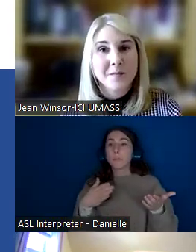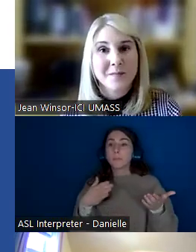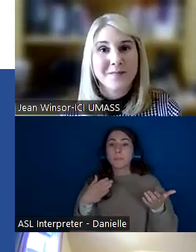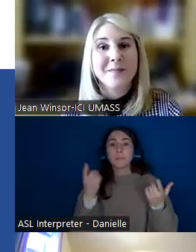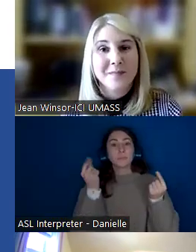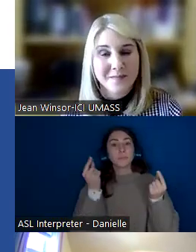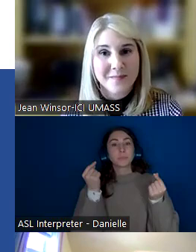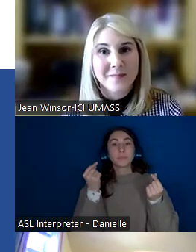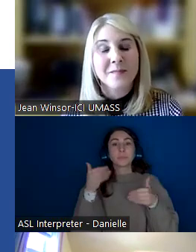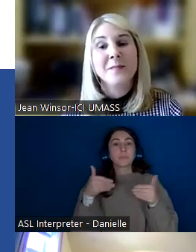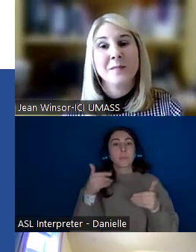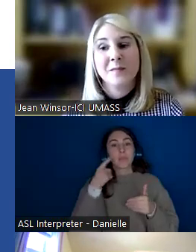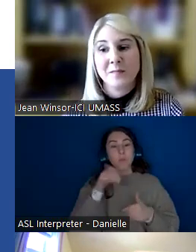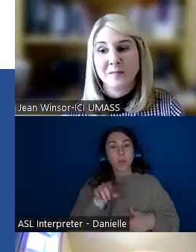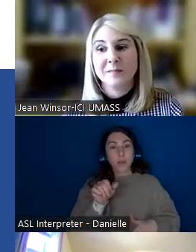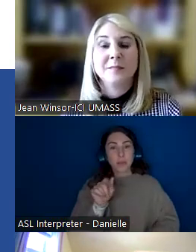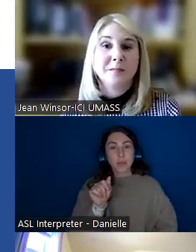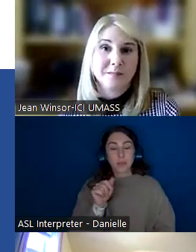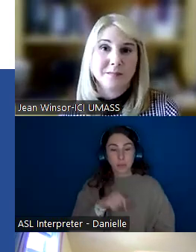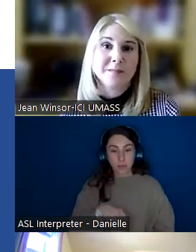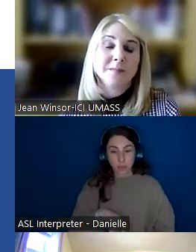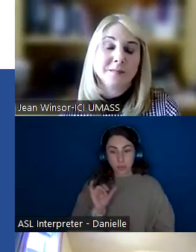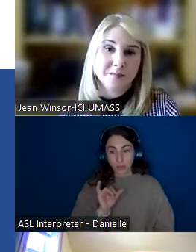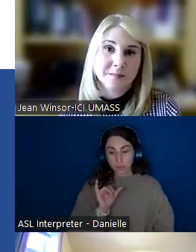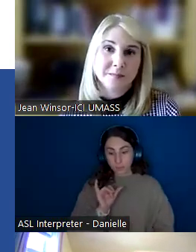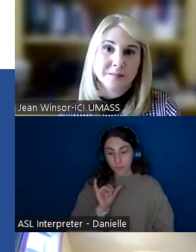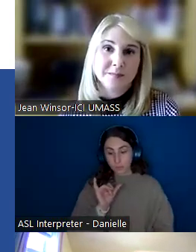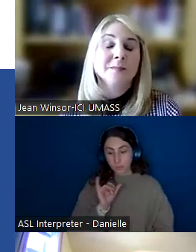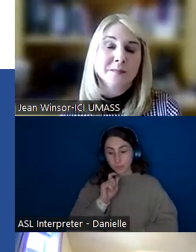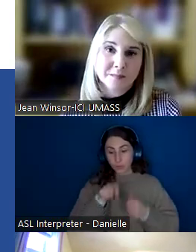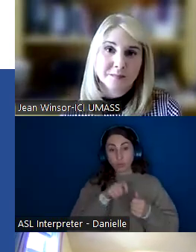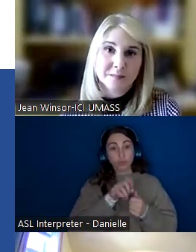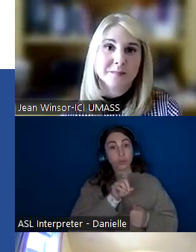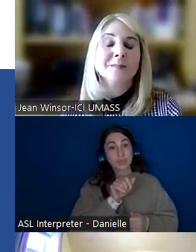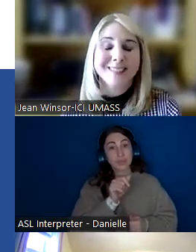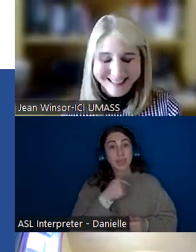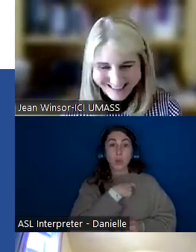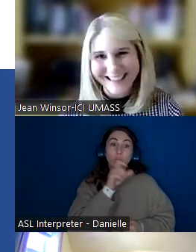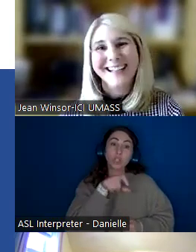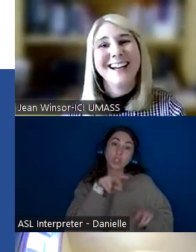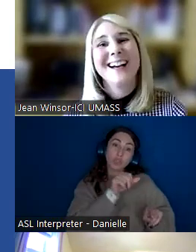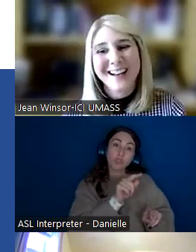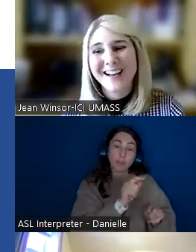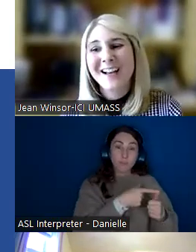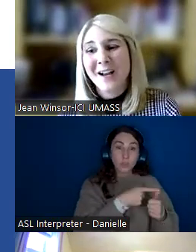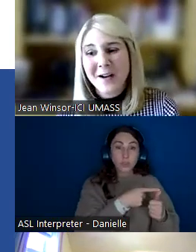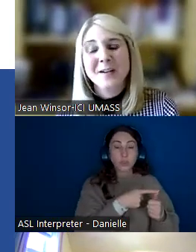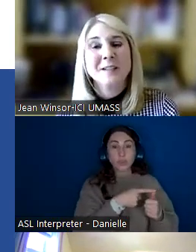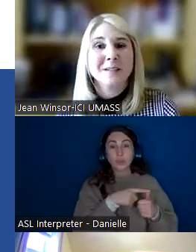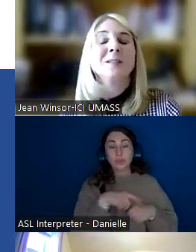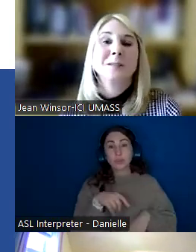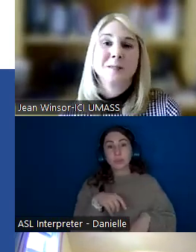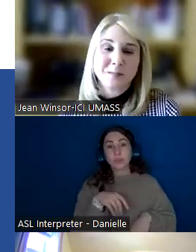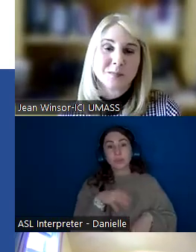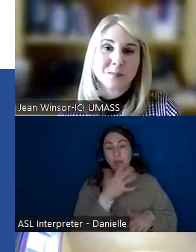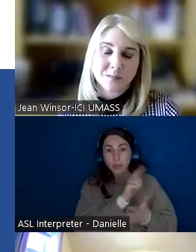these data? Is there maybe a suggestion of a certain set of data to review first, or a certain process that you recommend? Because I'm